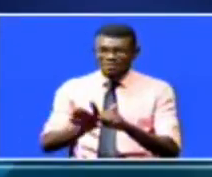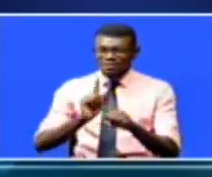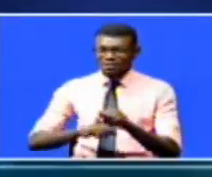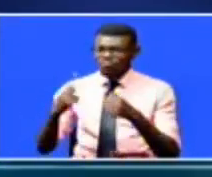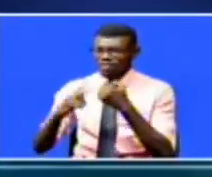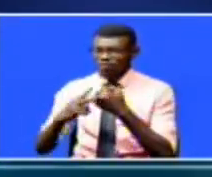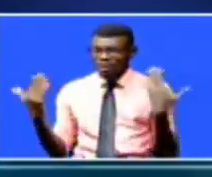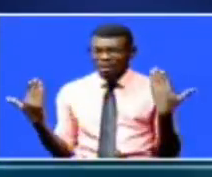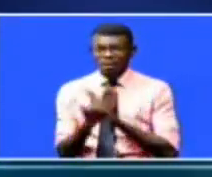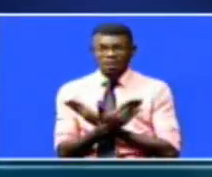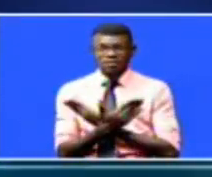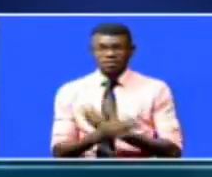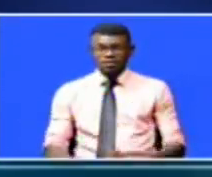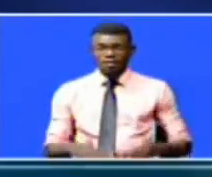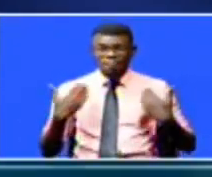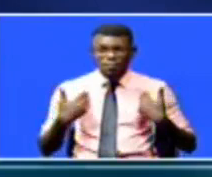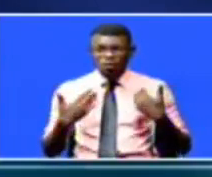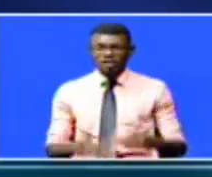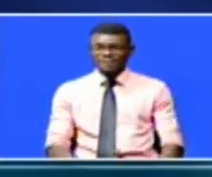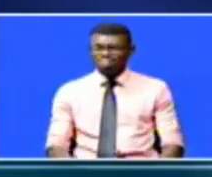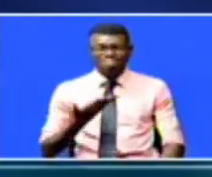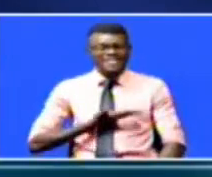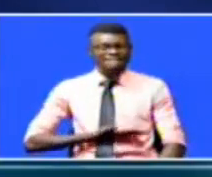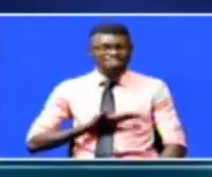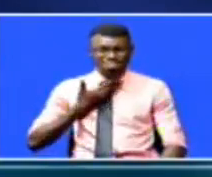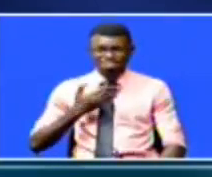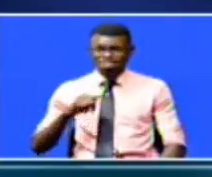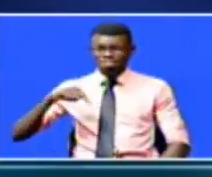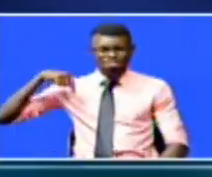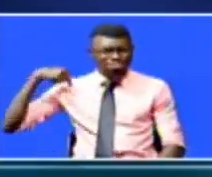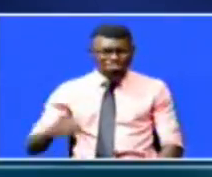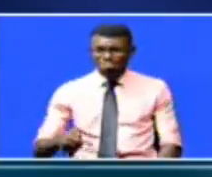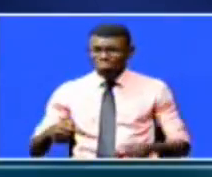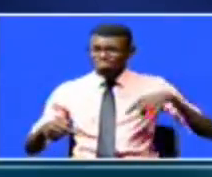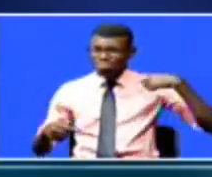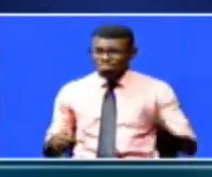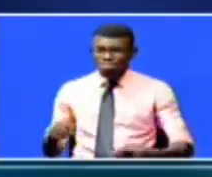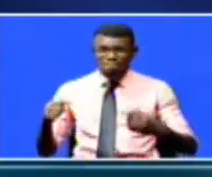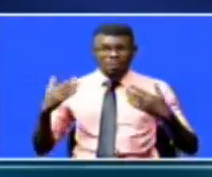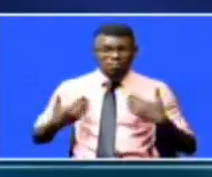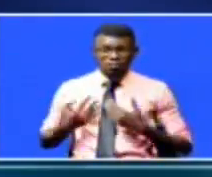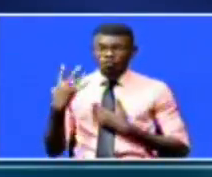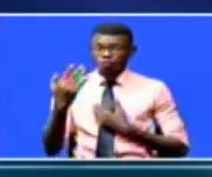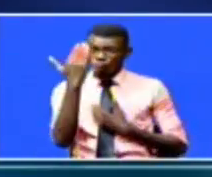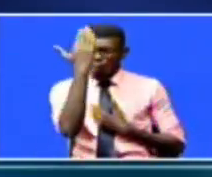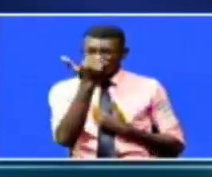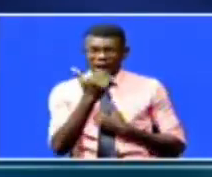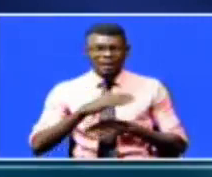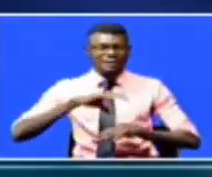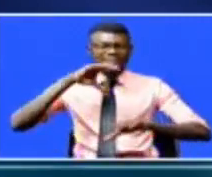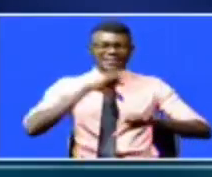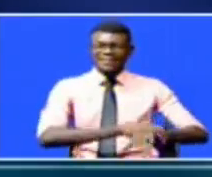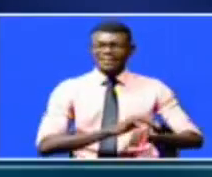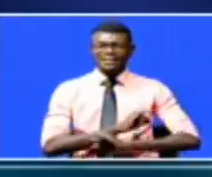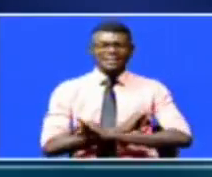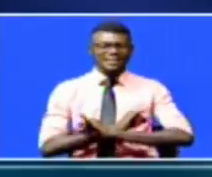time. The irate locals took law into their hands and lynched four suspects after they were allegedly caught stealing cattle. Tuko